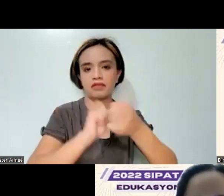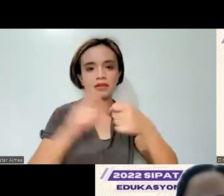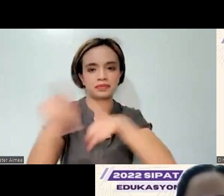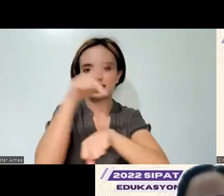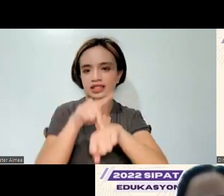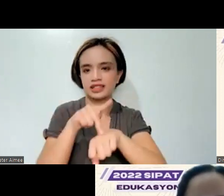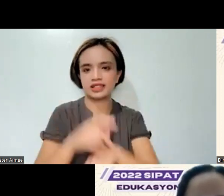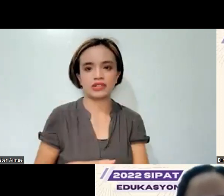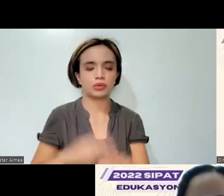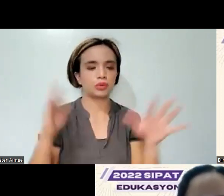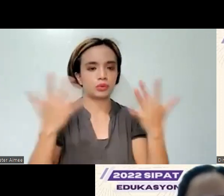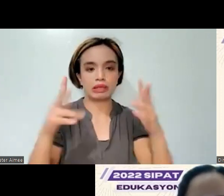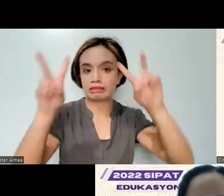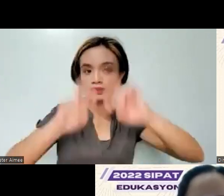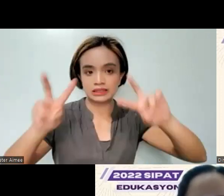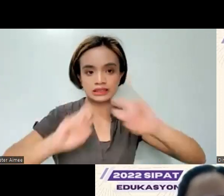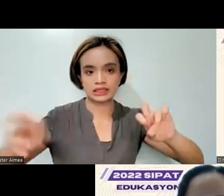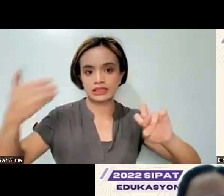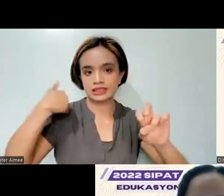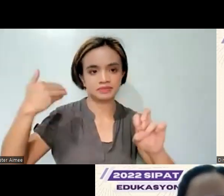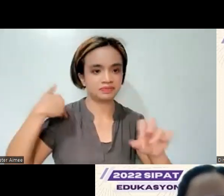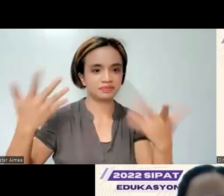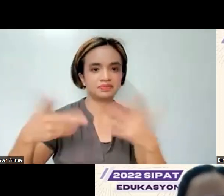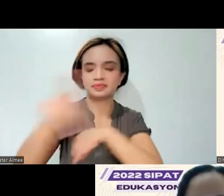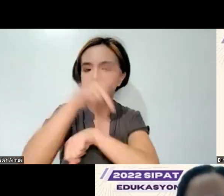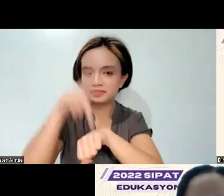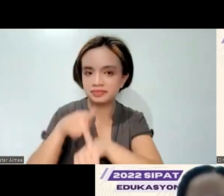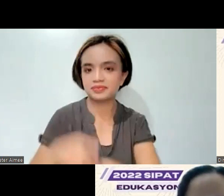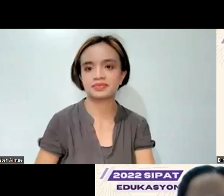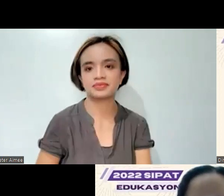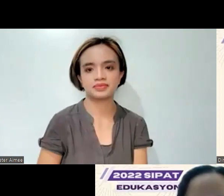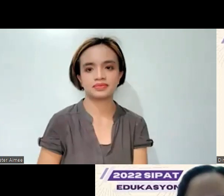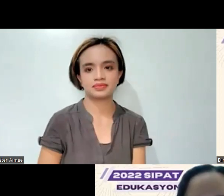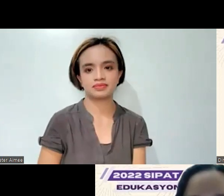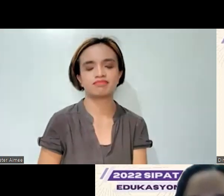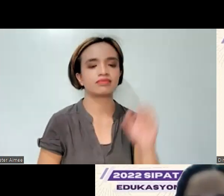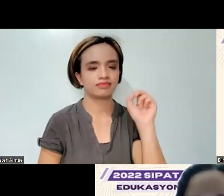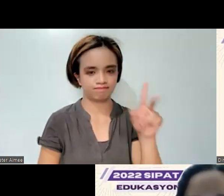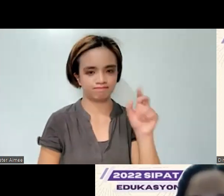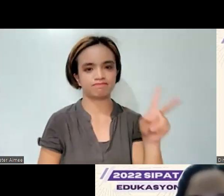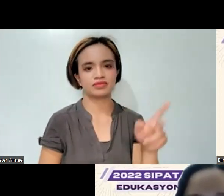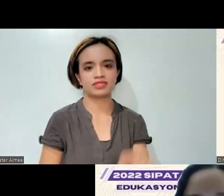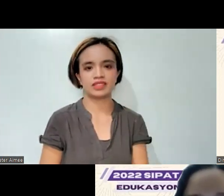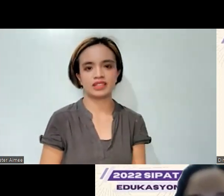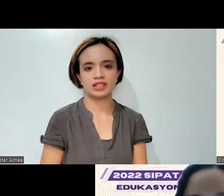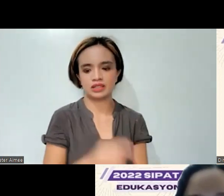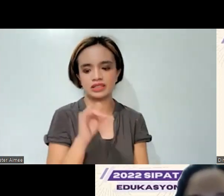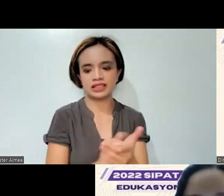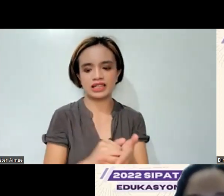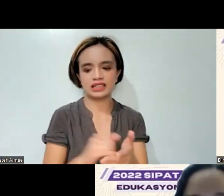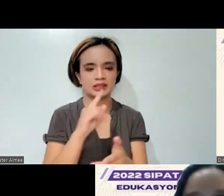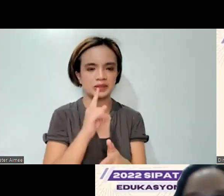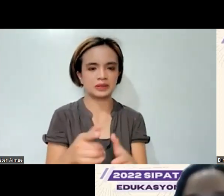No studies were based in the Philippines. Right. So that in itself is a major gap